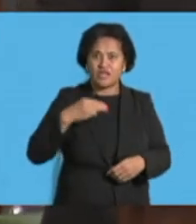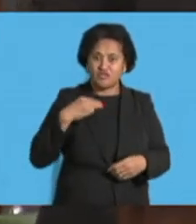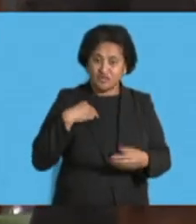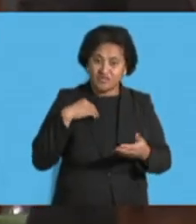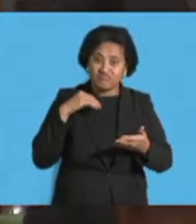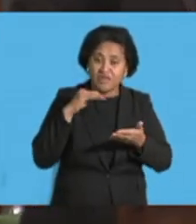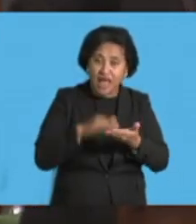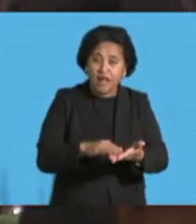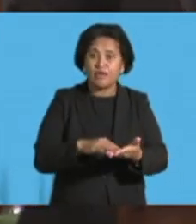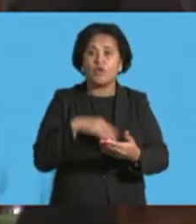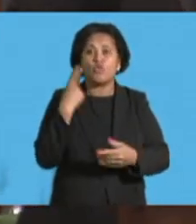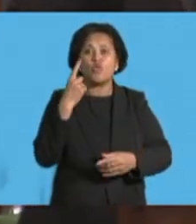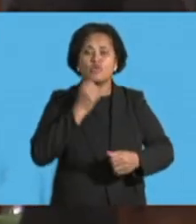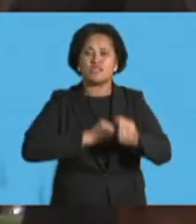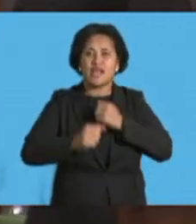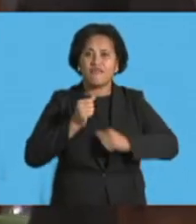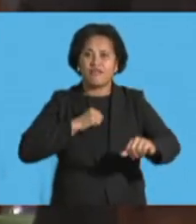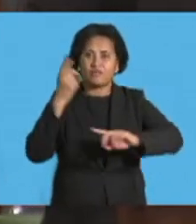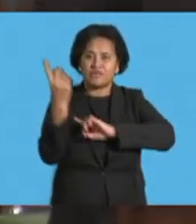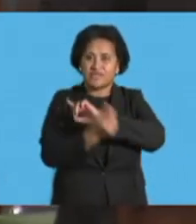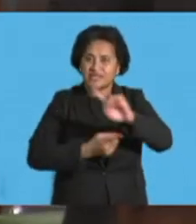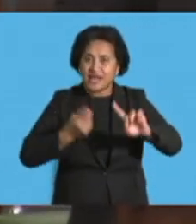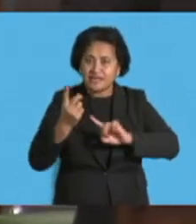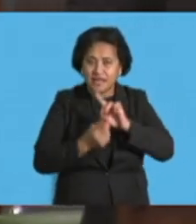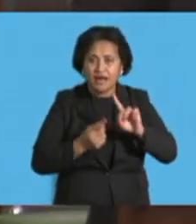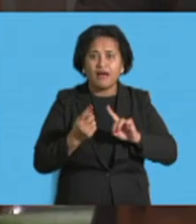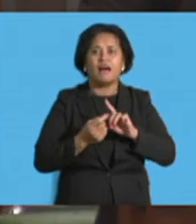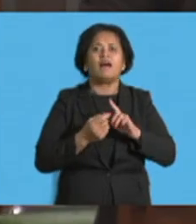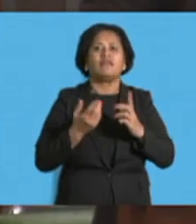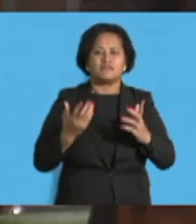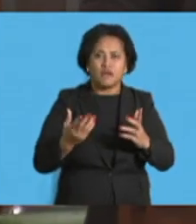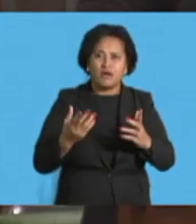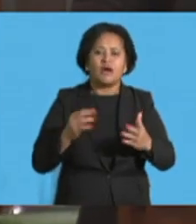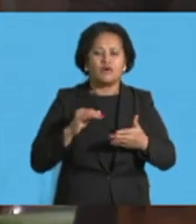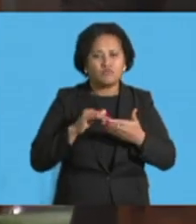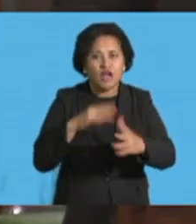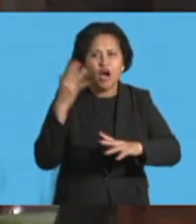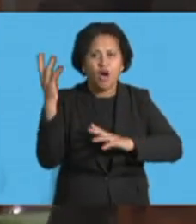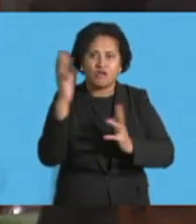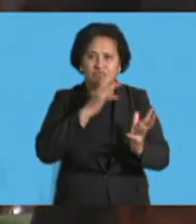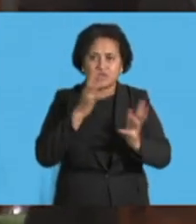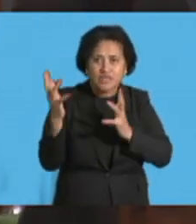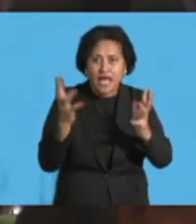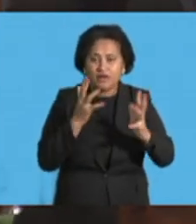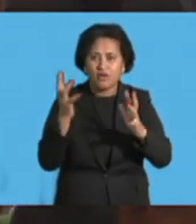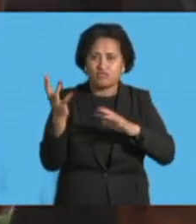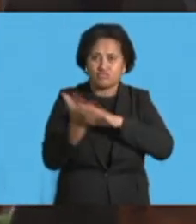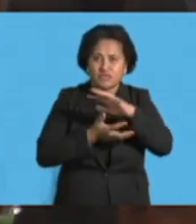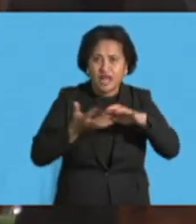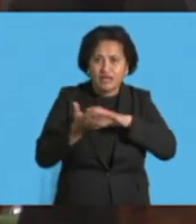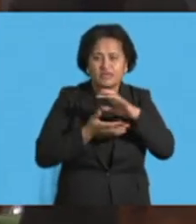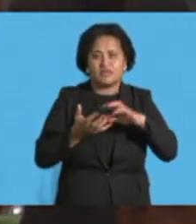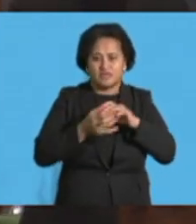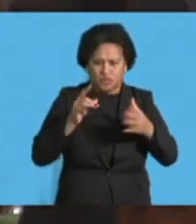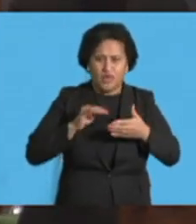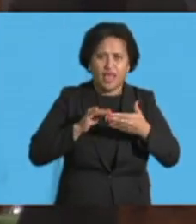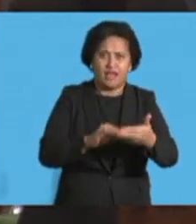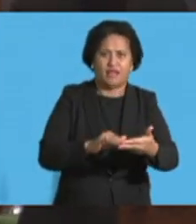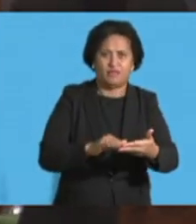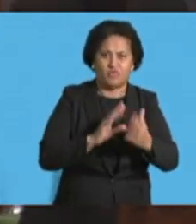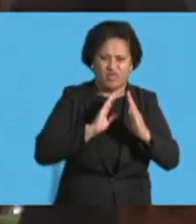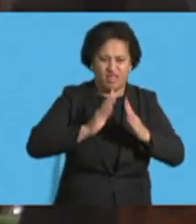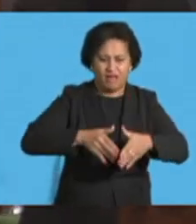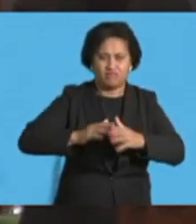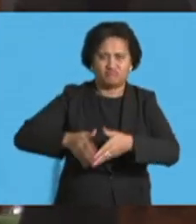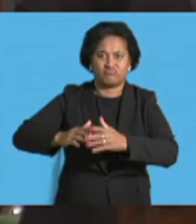disaster victims in partnership with the Ministry of Economy for the Fijians affected by cyclones and floods over the past 2 years, where the ministry staff have